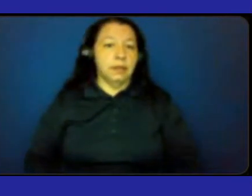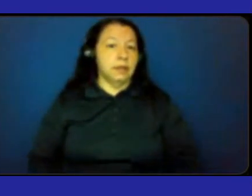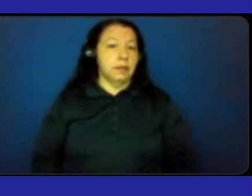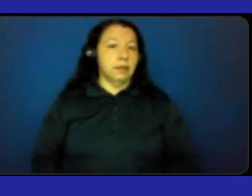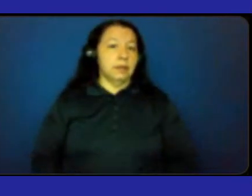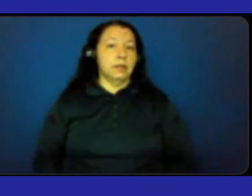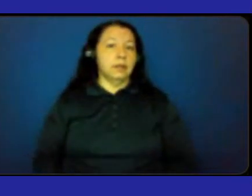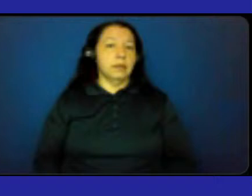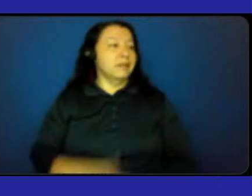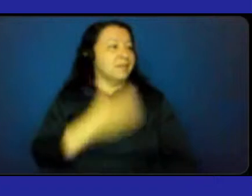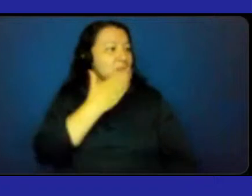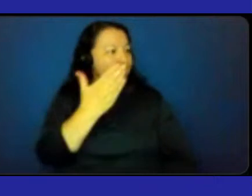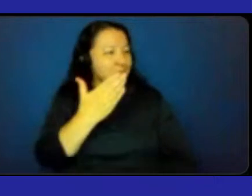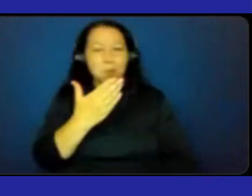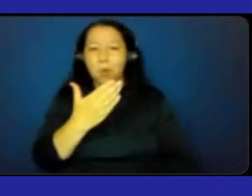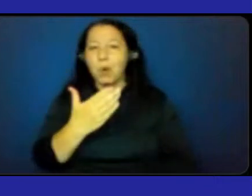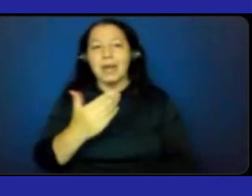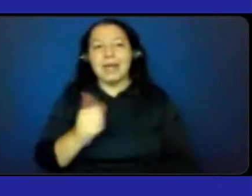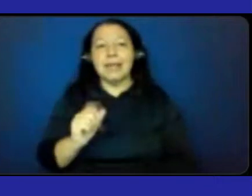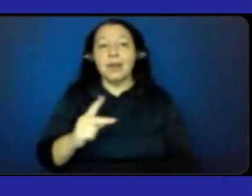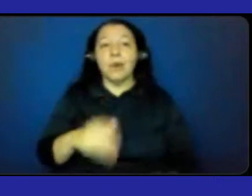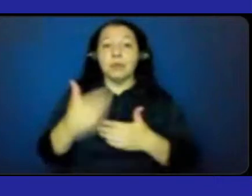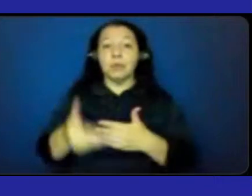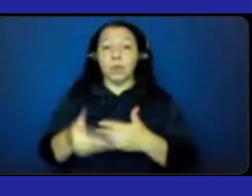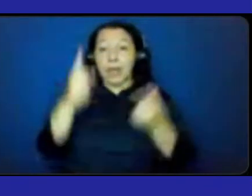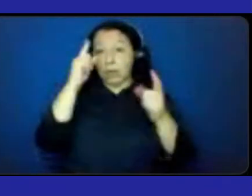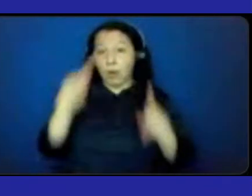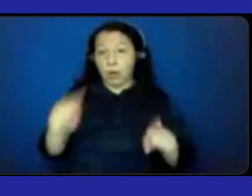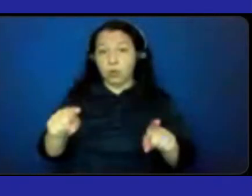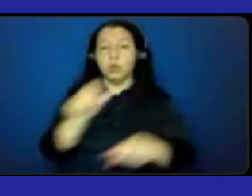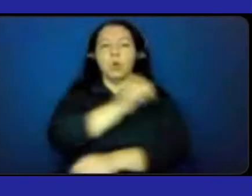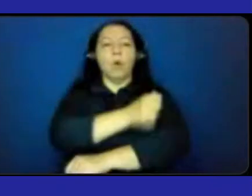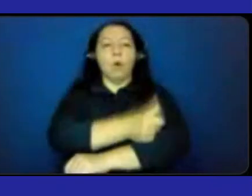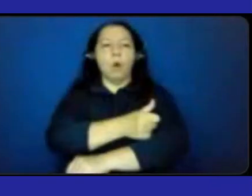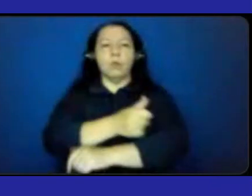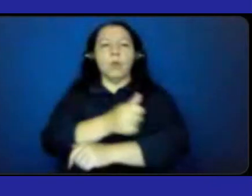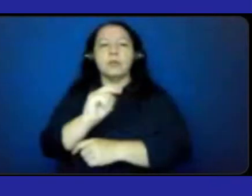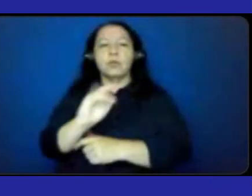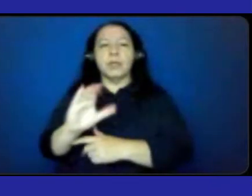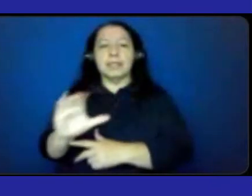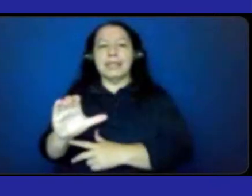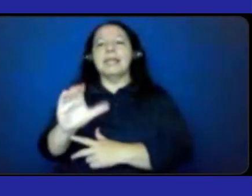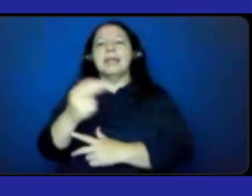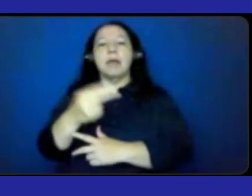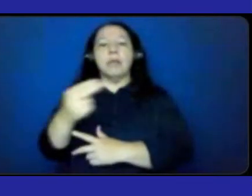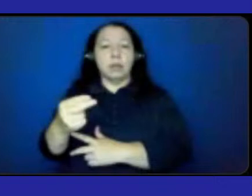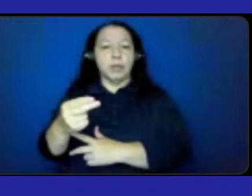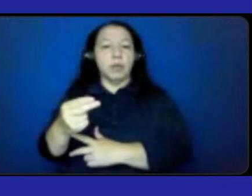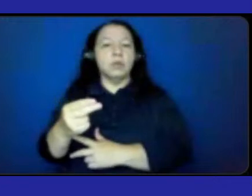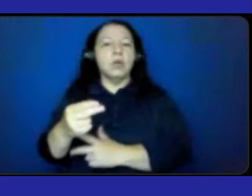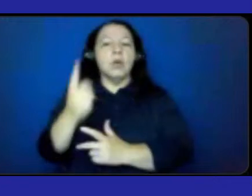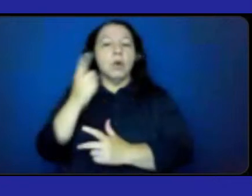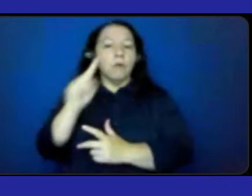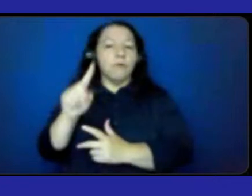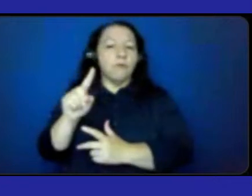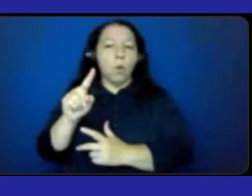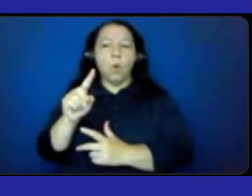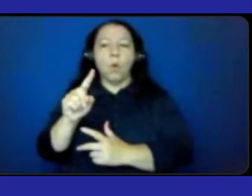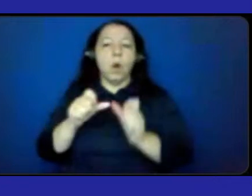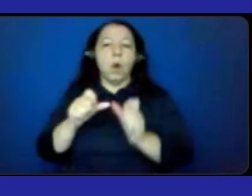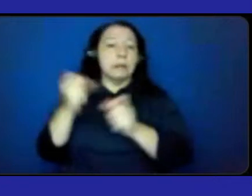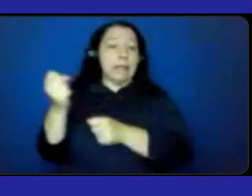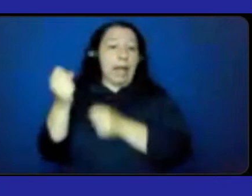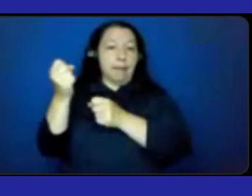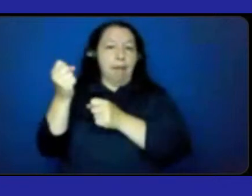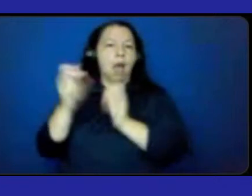Good morning. So the next resolution is authorizing New York City Health and Hospitals Corporation to enter into standby contracts with the following